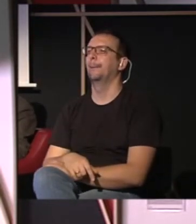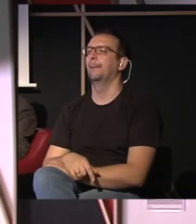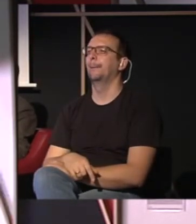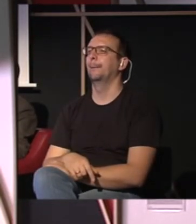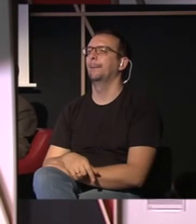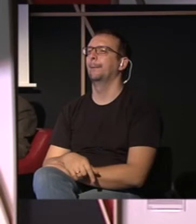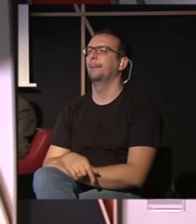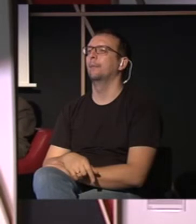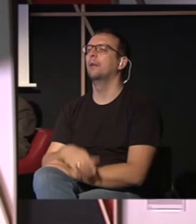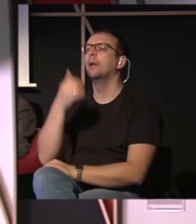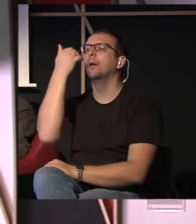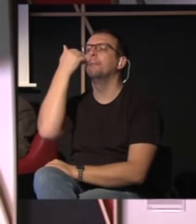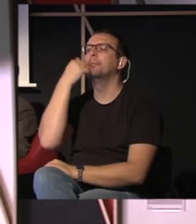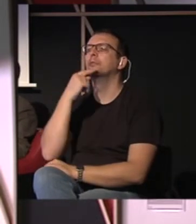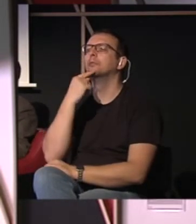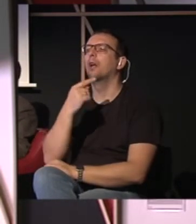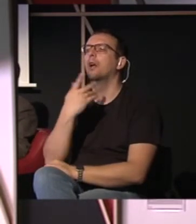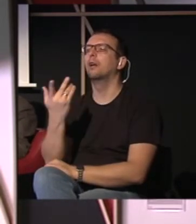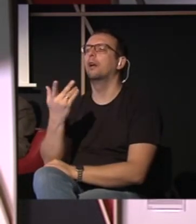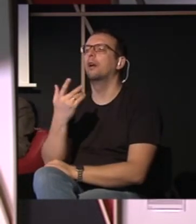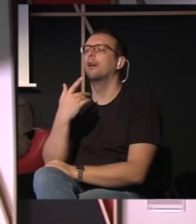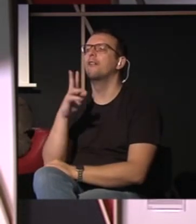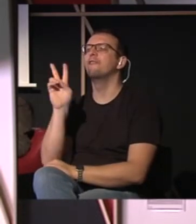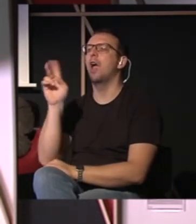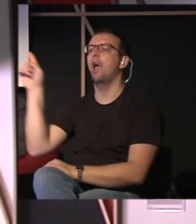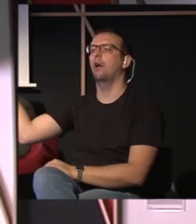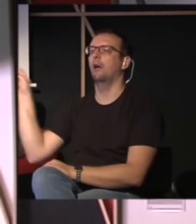And could you please specify who the question is to?